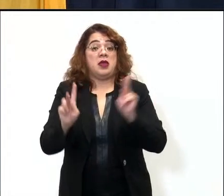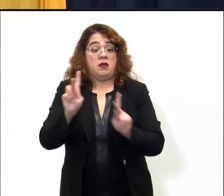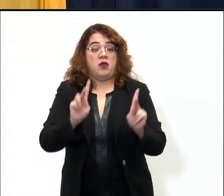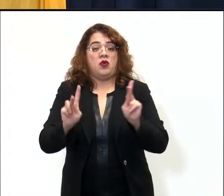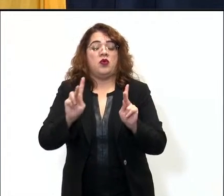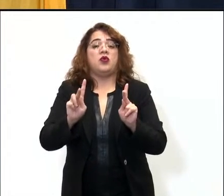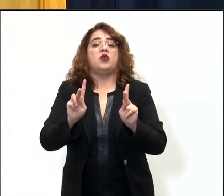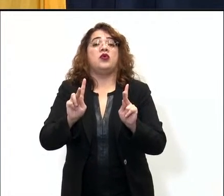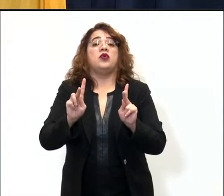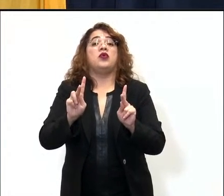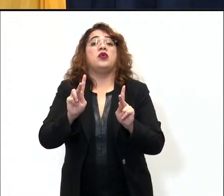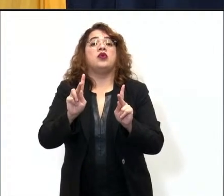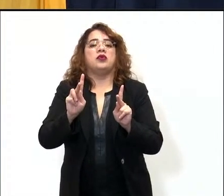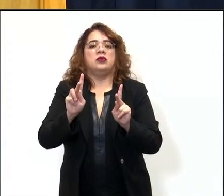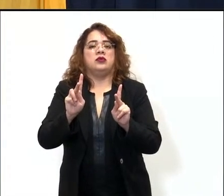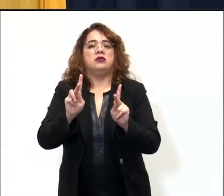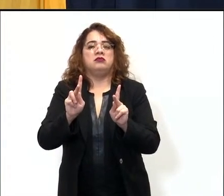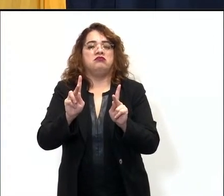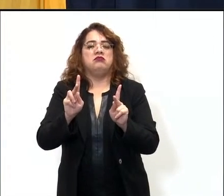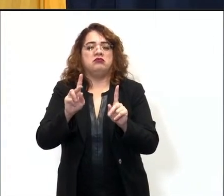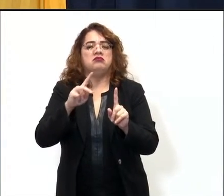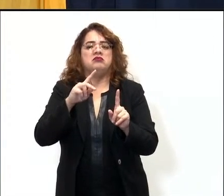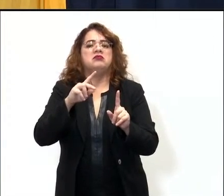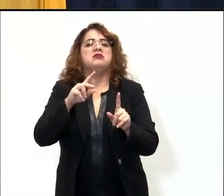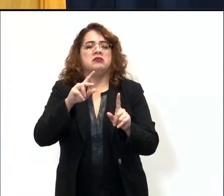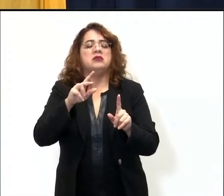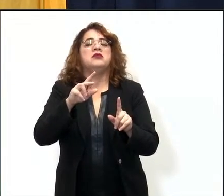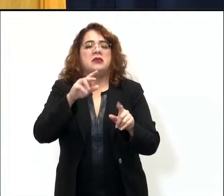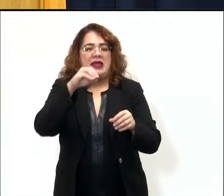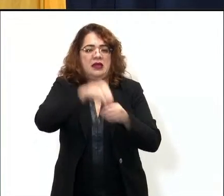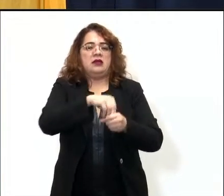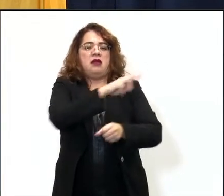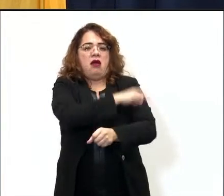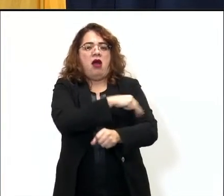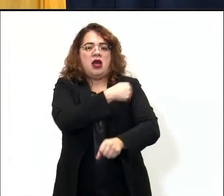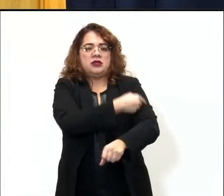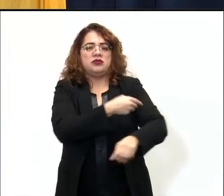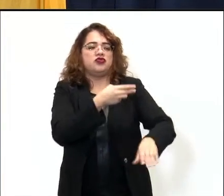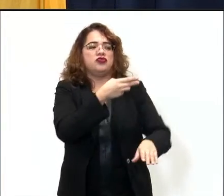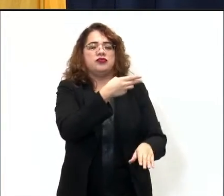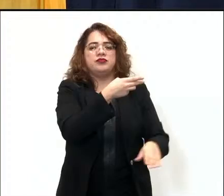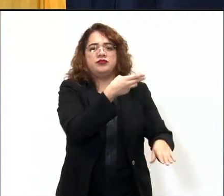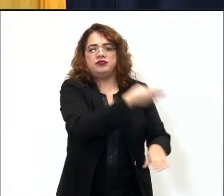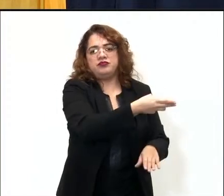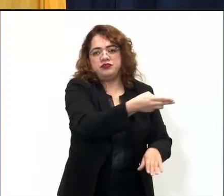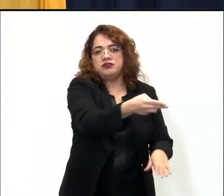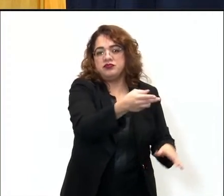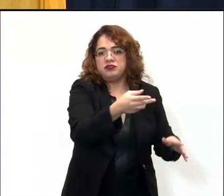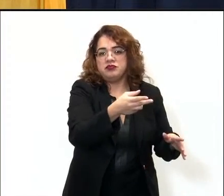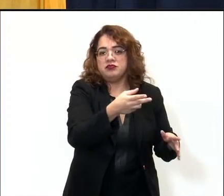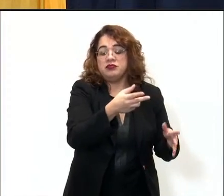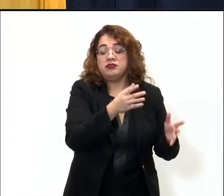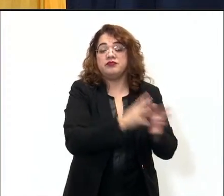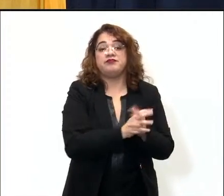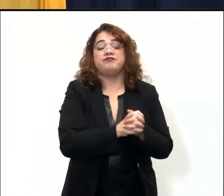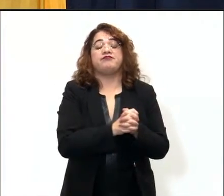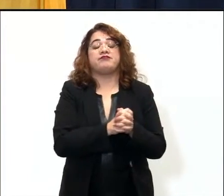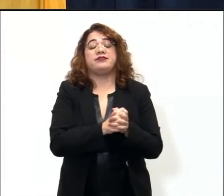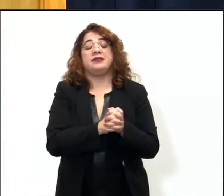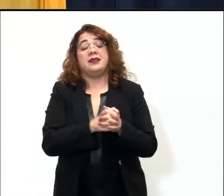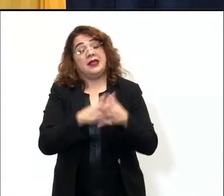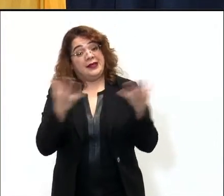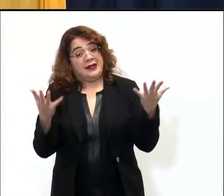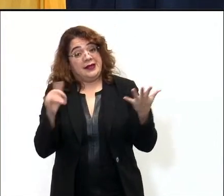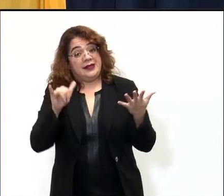COVID in general that are in our hospitals, whether they're residents of ours or not. And so, with that, I'm going to turn this